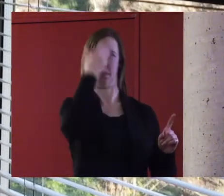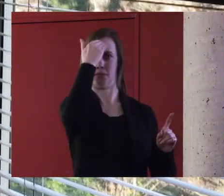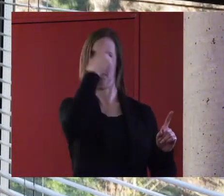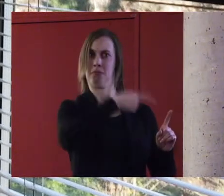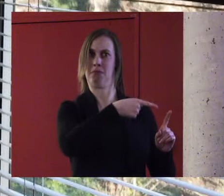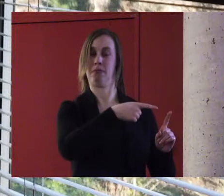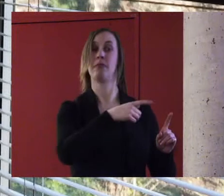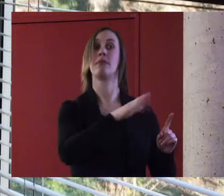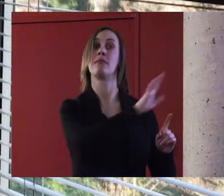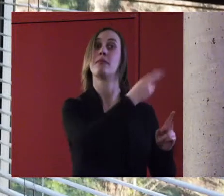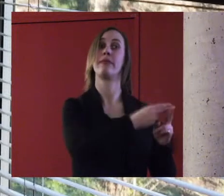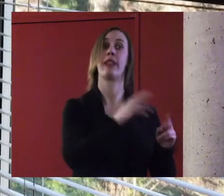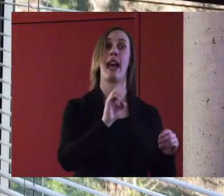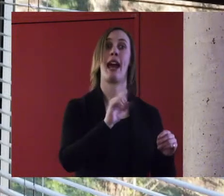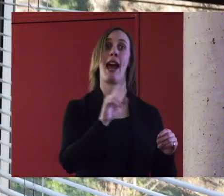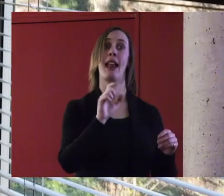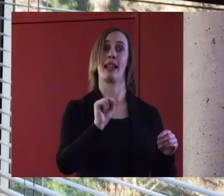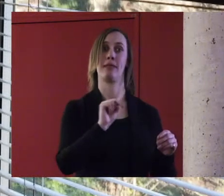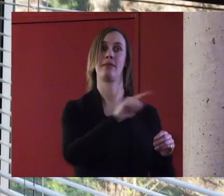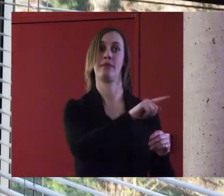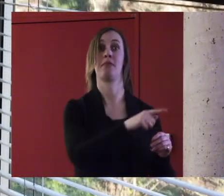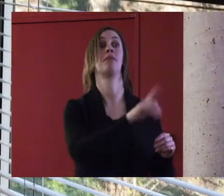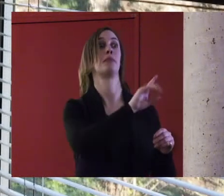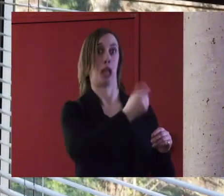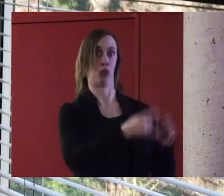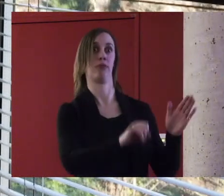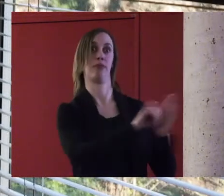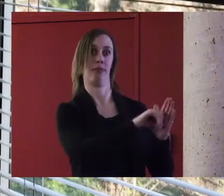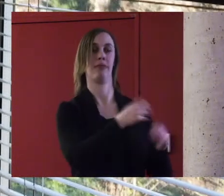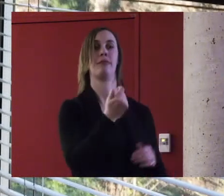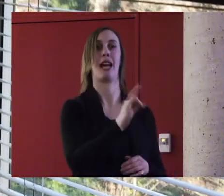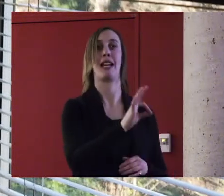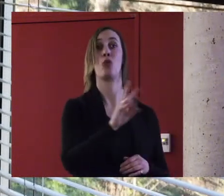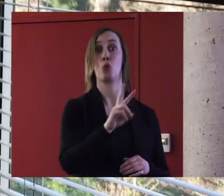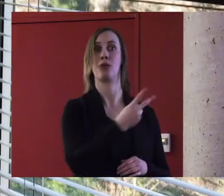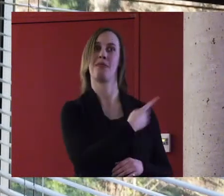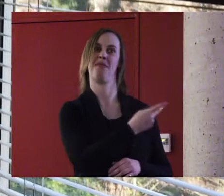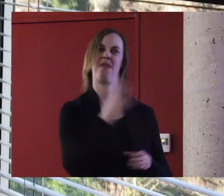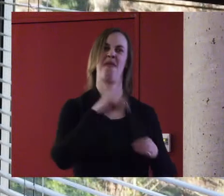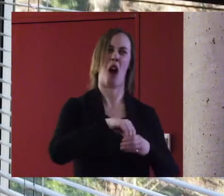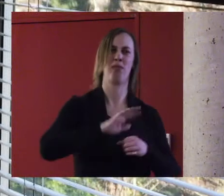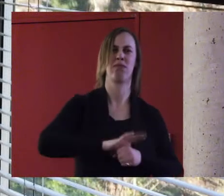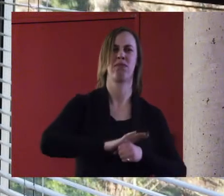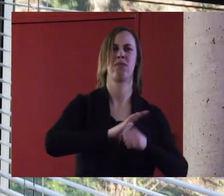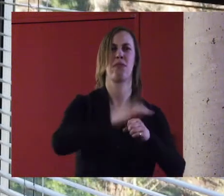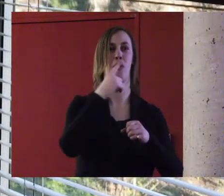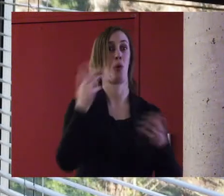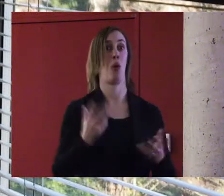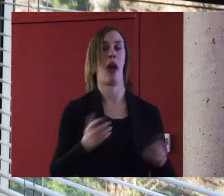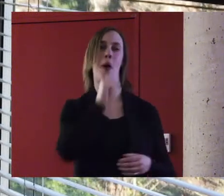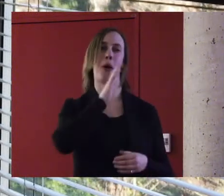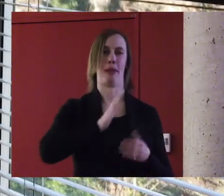was first diagnosed in 1992. We were both veterans of the women's movement, both dipping into